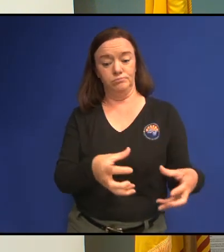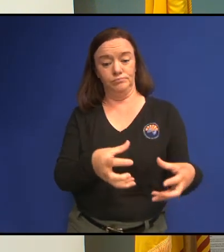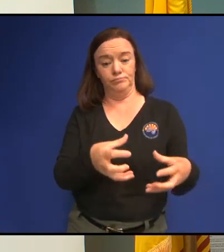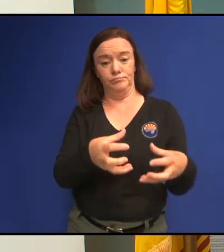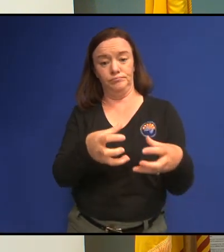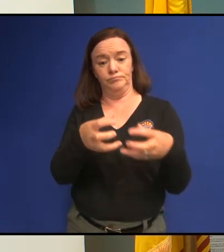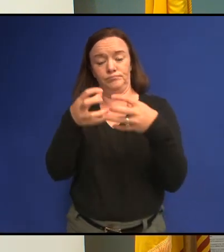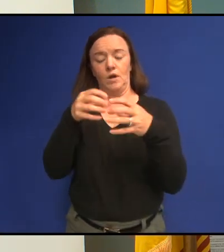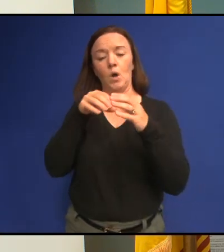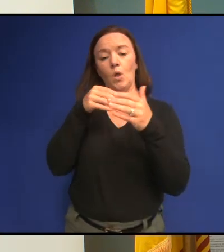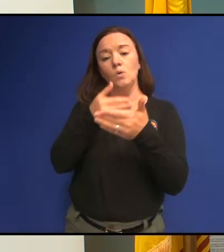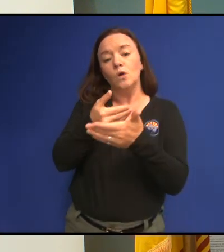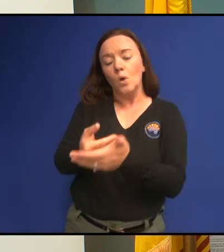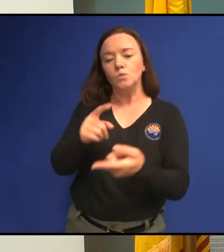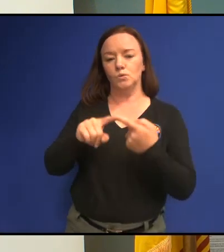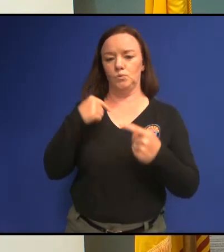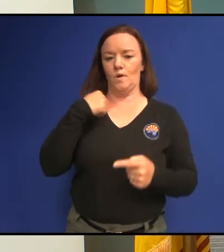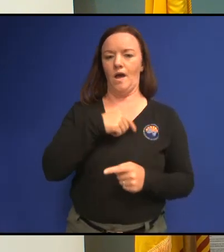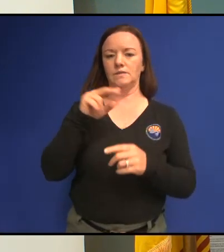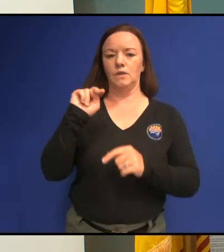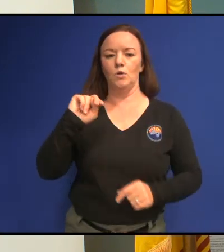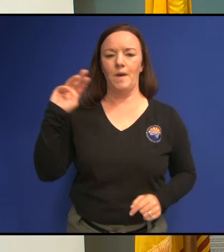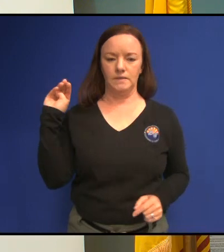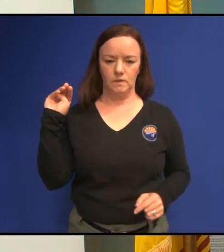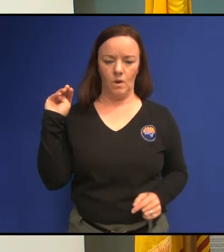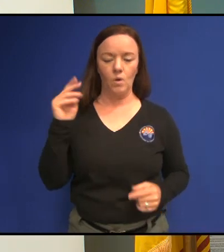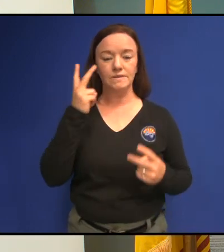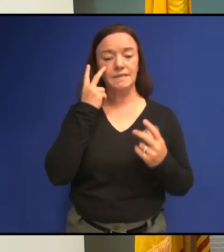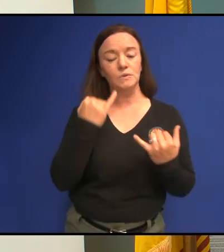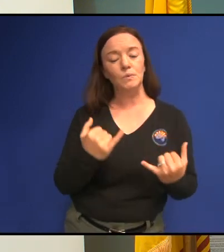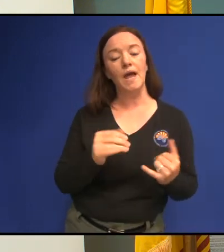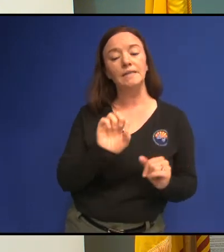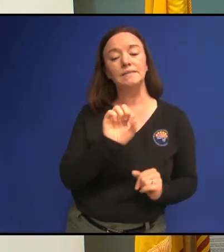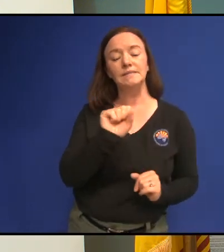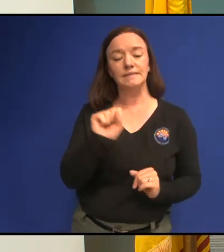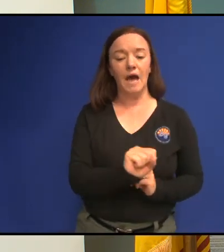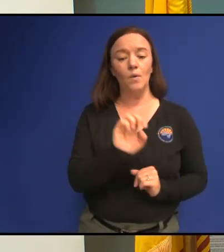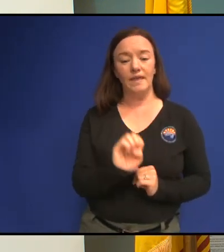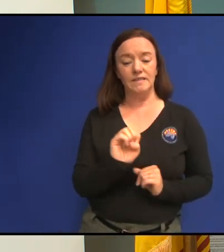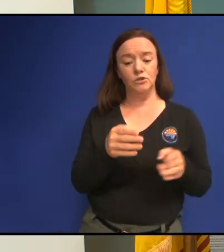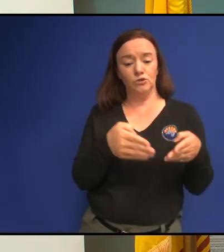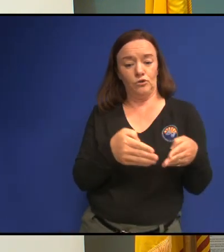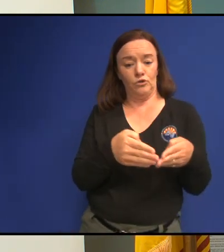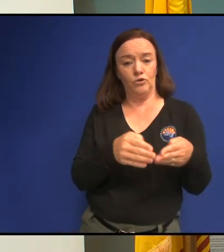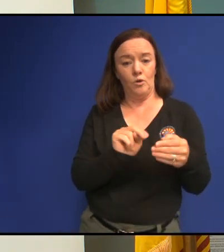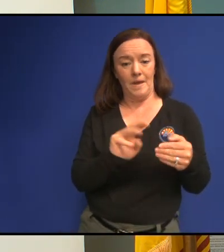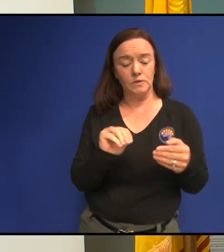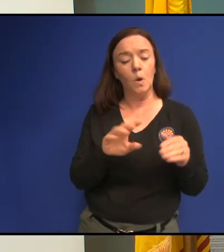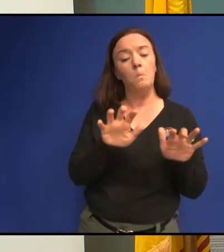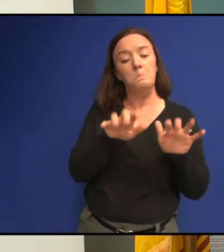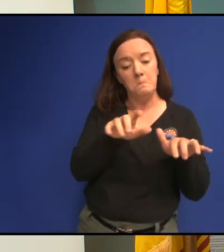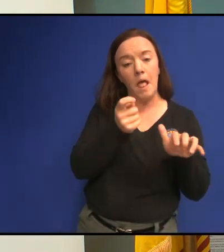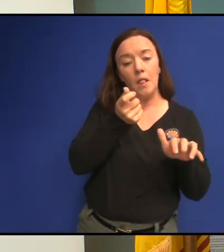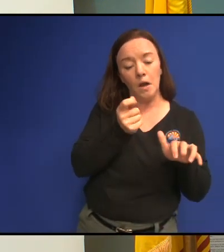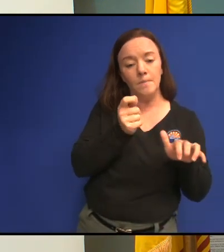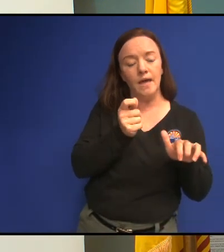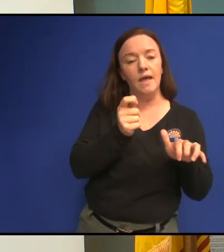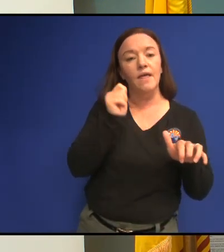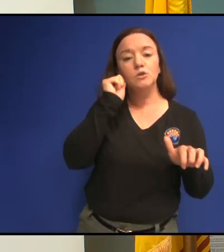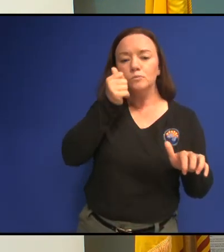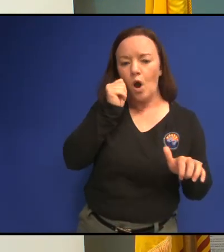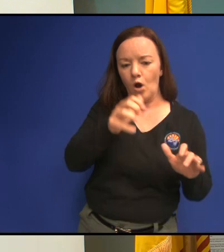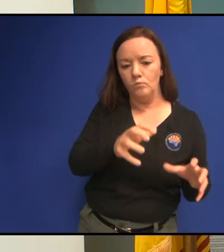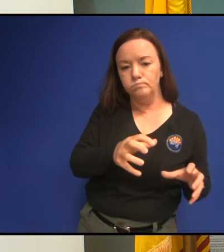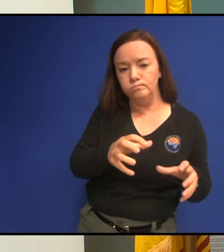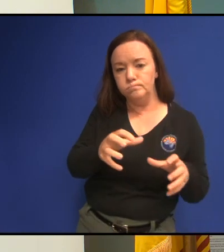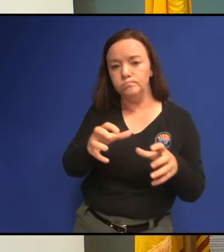to New Mexico. Here you see it today, southeastern New Mexico, a little bit of showers and thunderstorms. Today we start to, or my apologies, tomorrow we